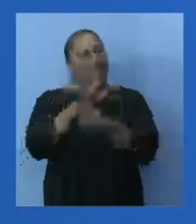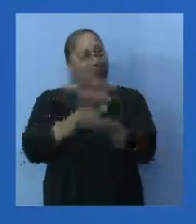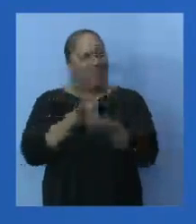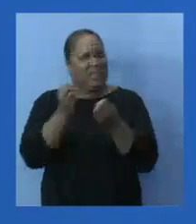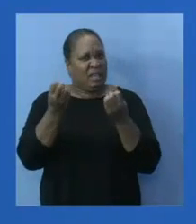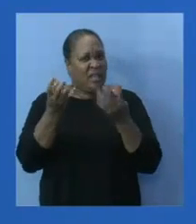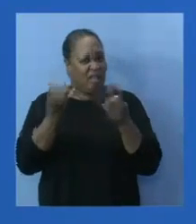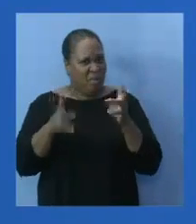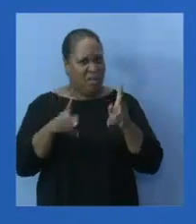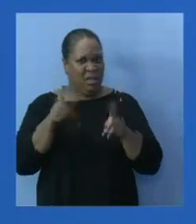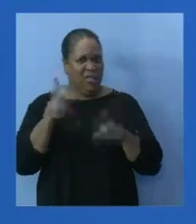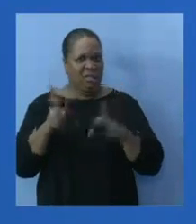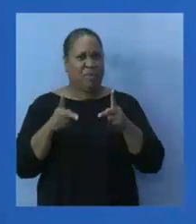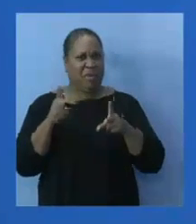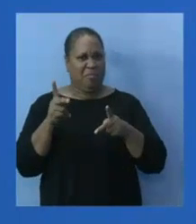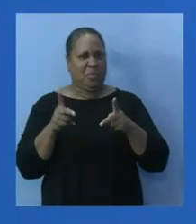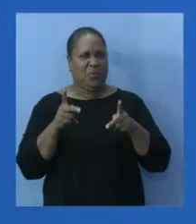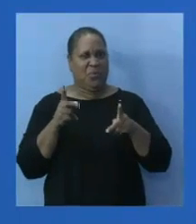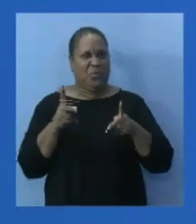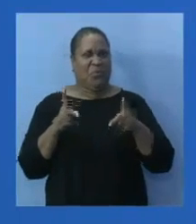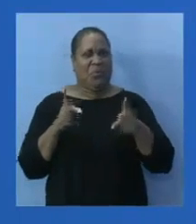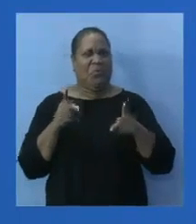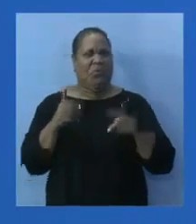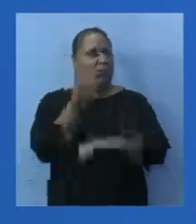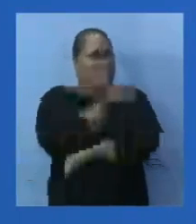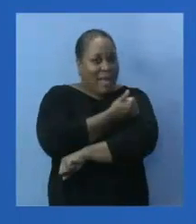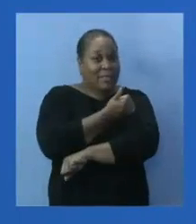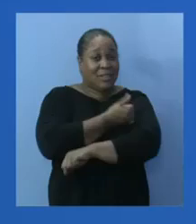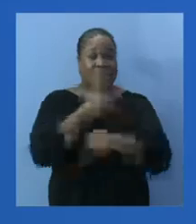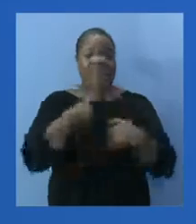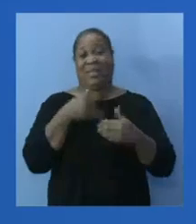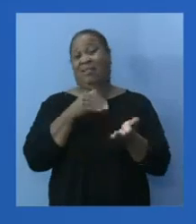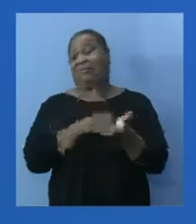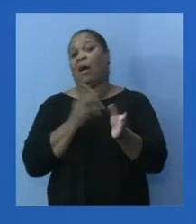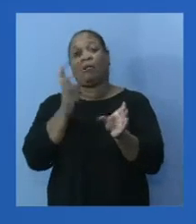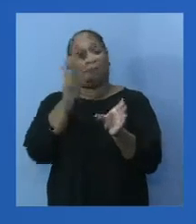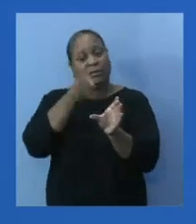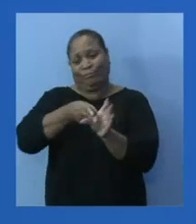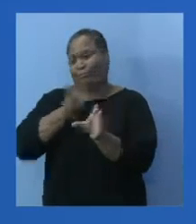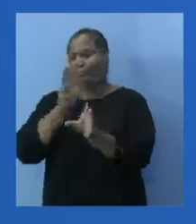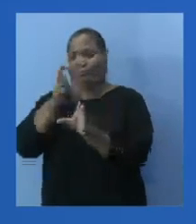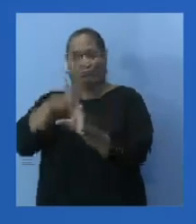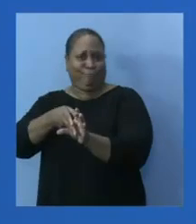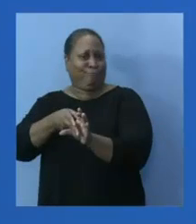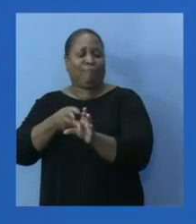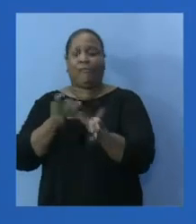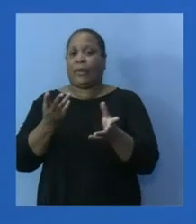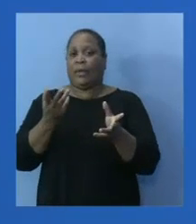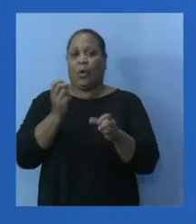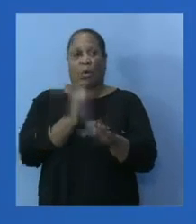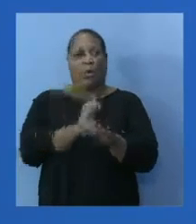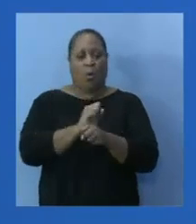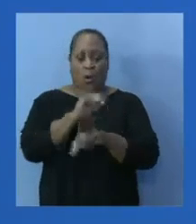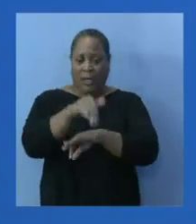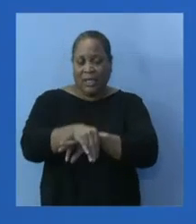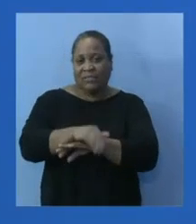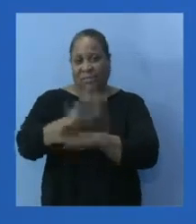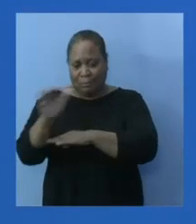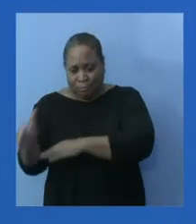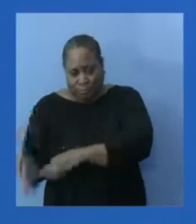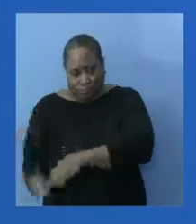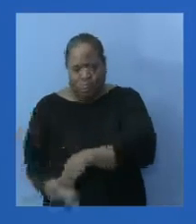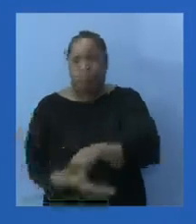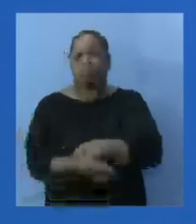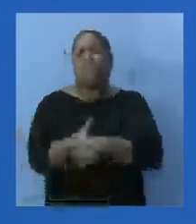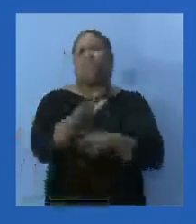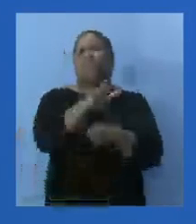be vaccinating persons. As the Premier indicated, we've got doctors on board that are prepared to work evenings so that we can work into the night at our vaccination